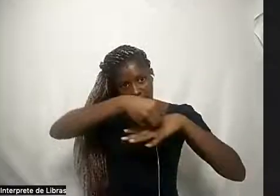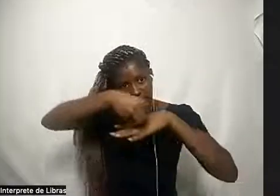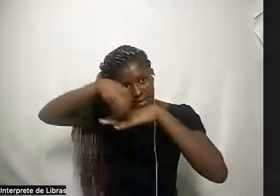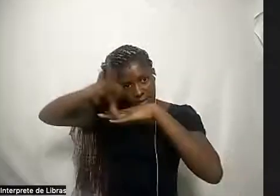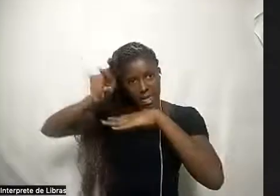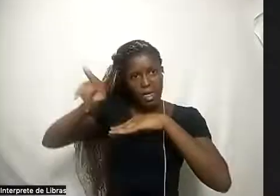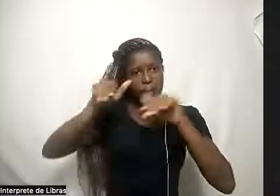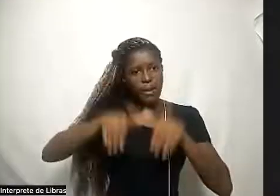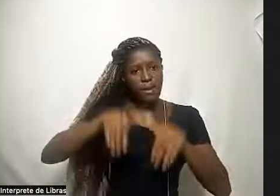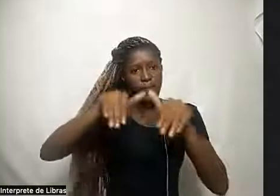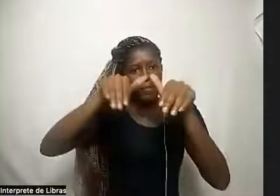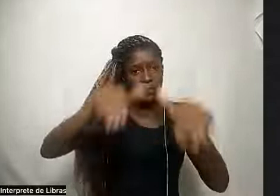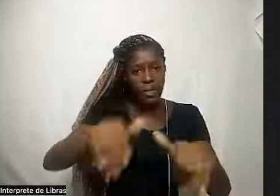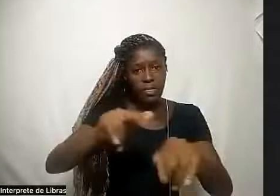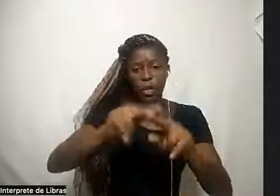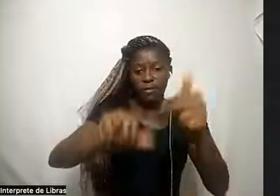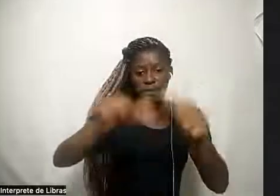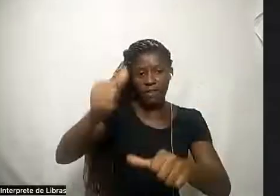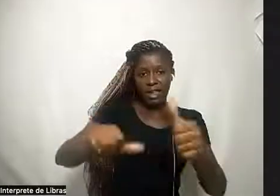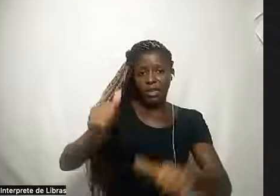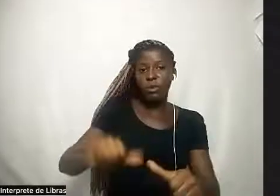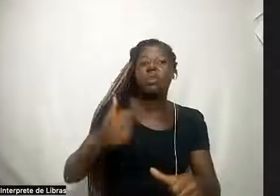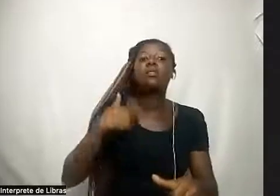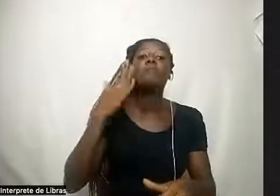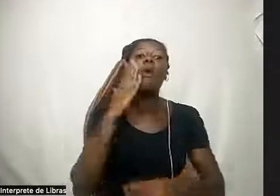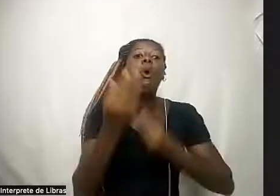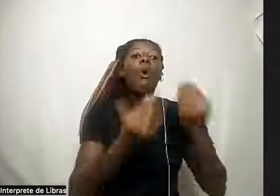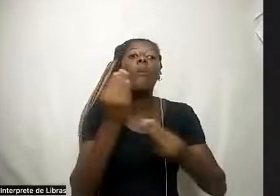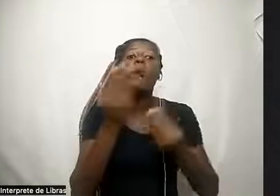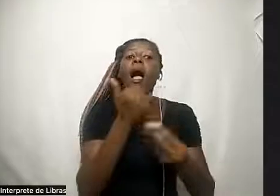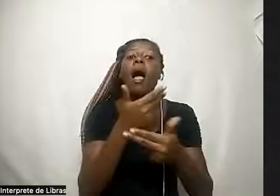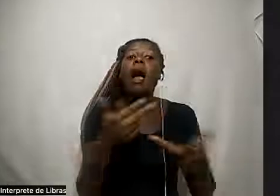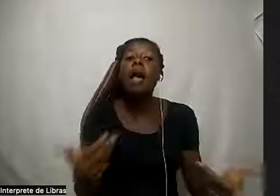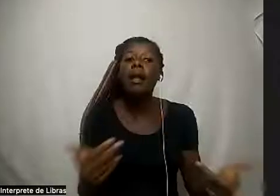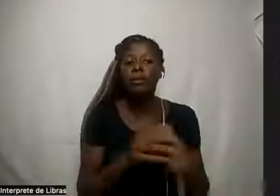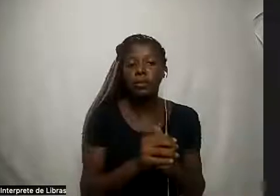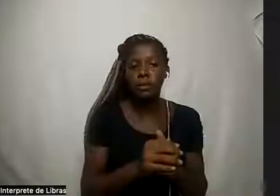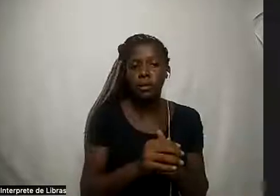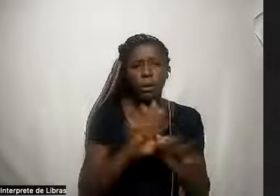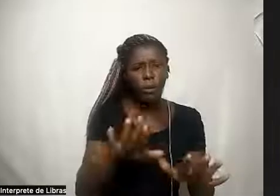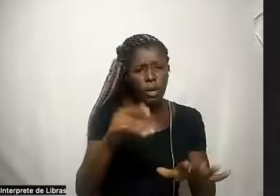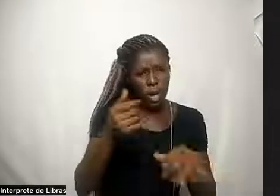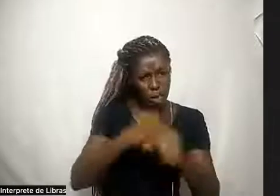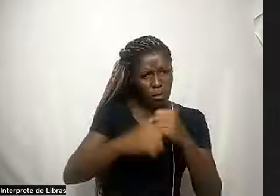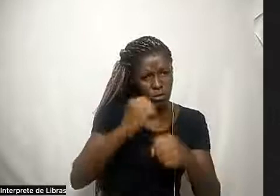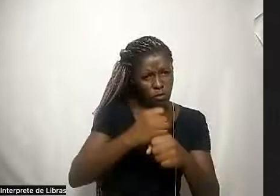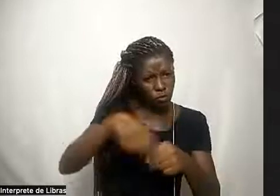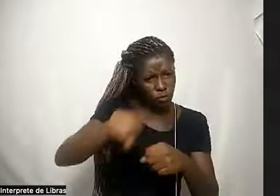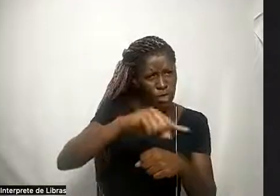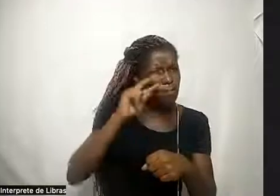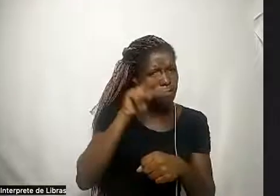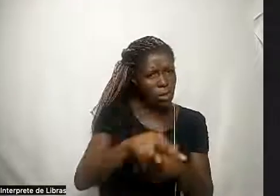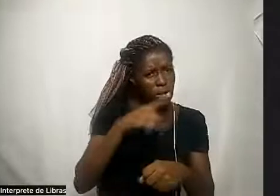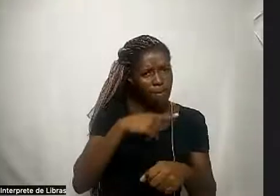comparative study evaluating the nutritional or the diet of the whale. So as we can explain,